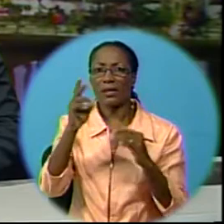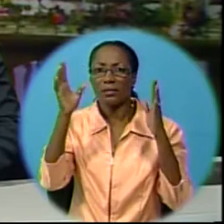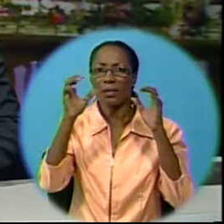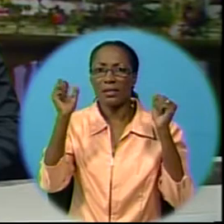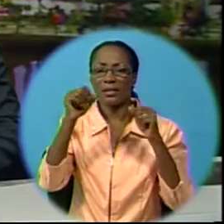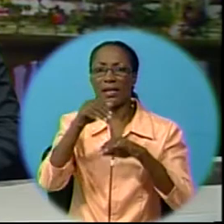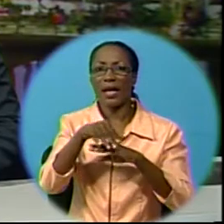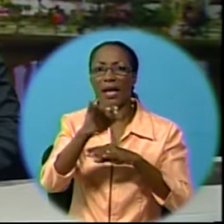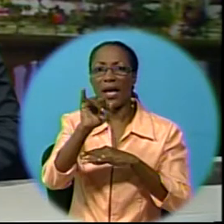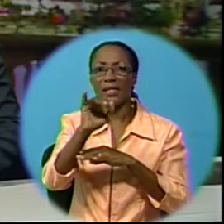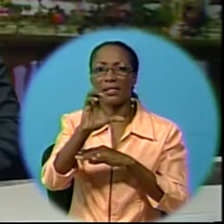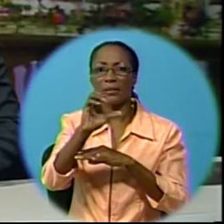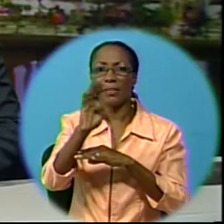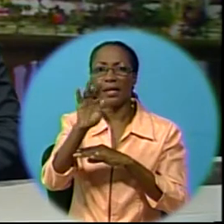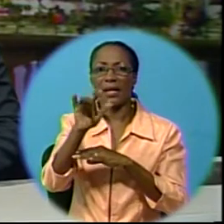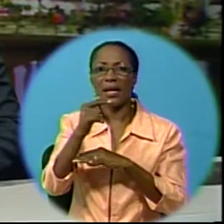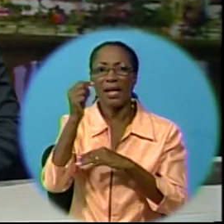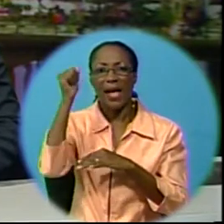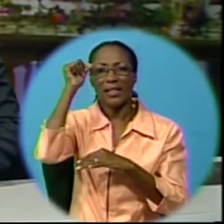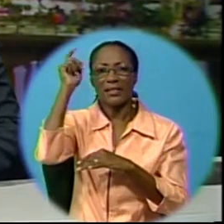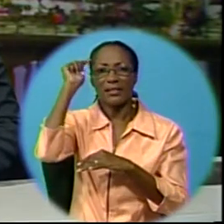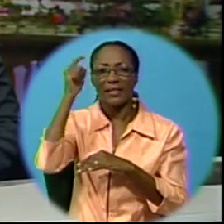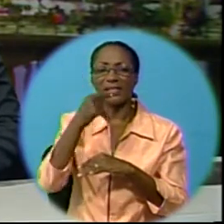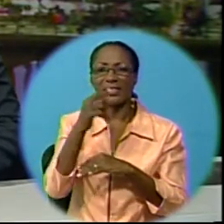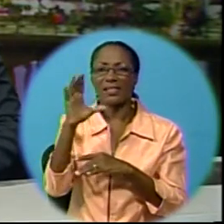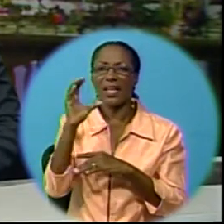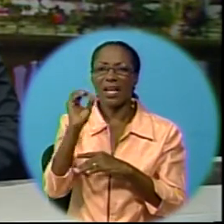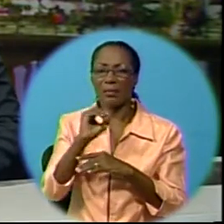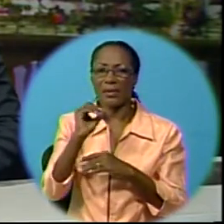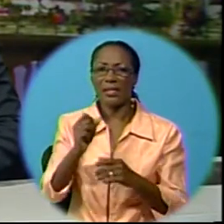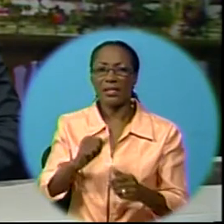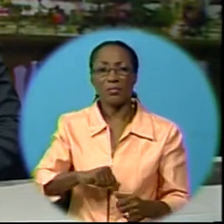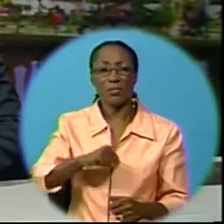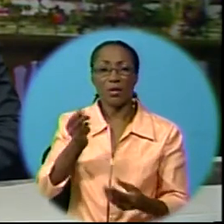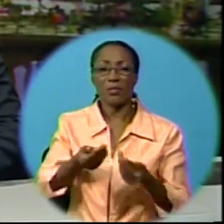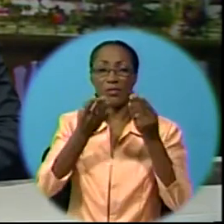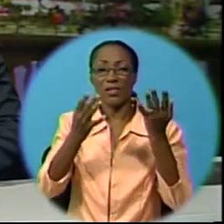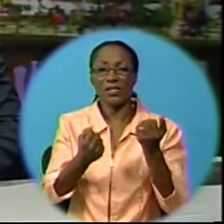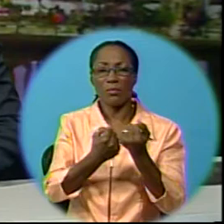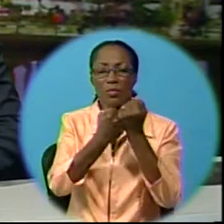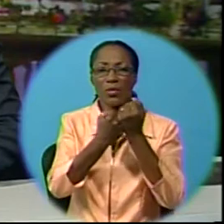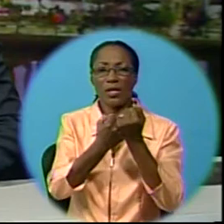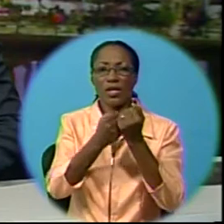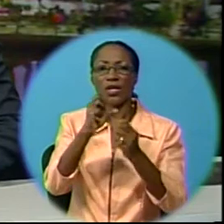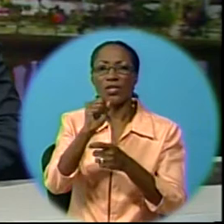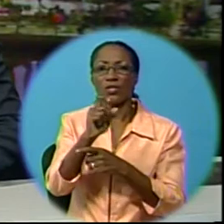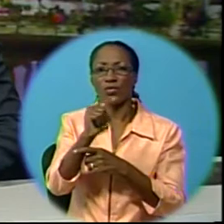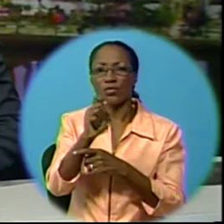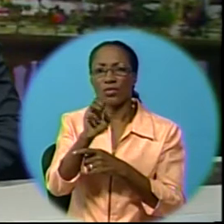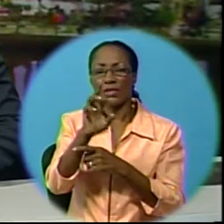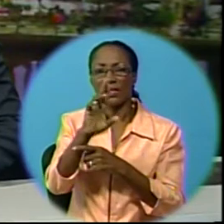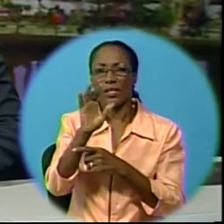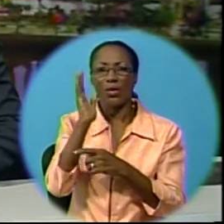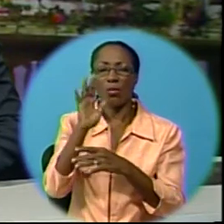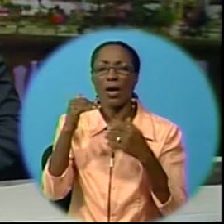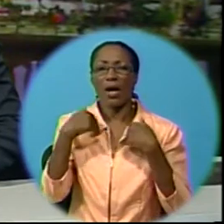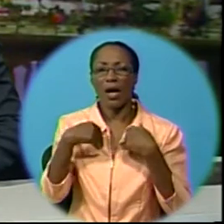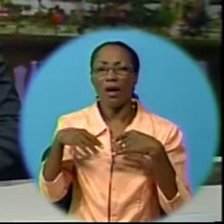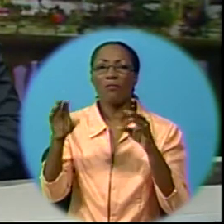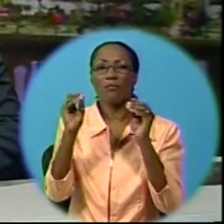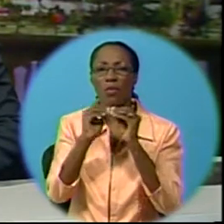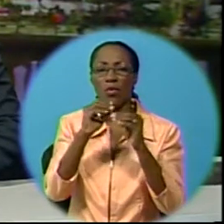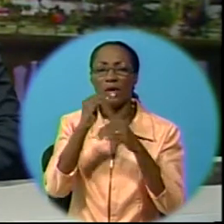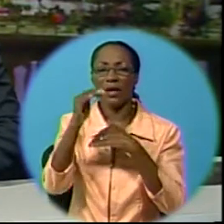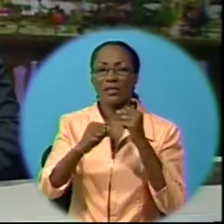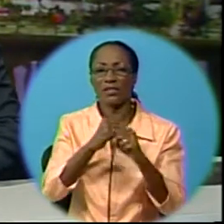ICBL Alex Tasker says the company is proud to be providing support to the institution, and it can expect more assistance in the new